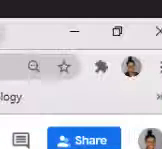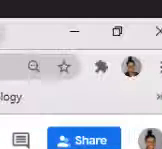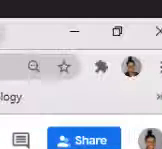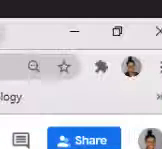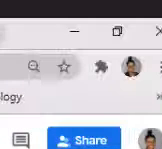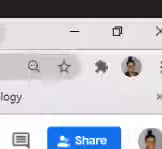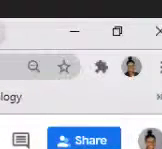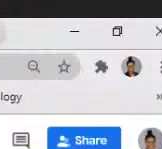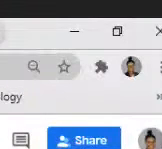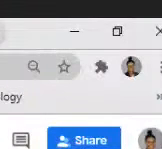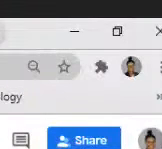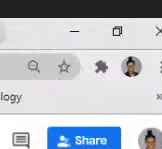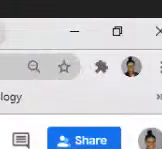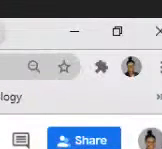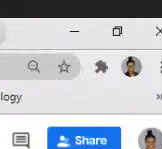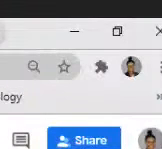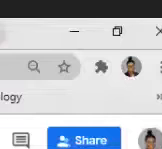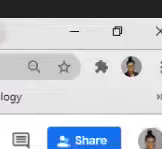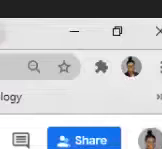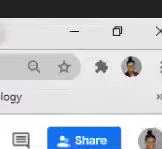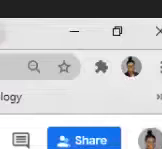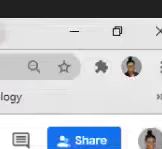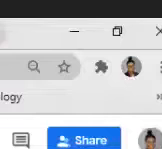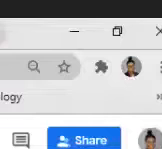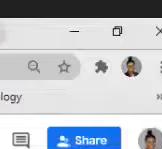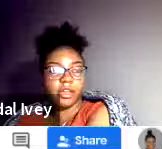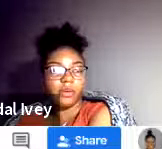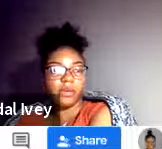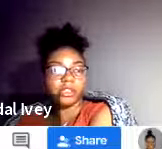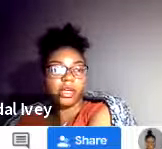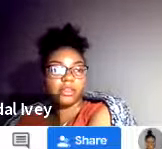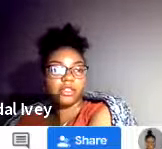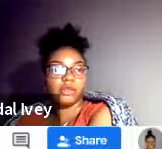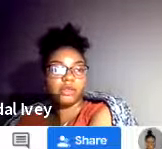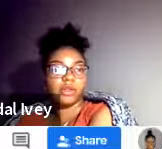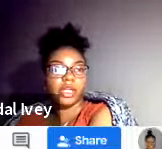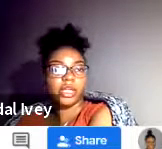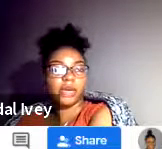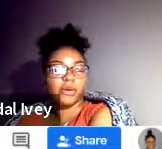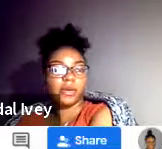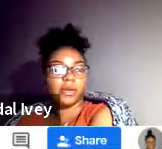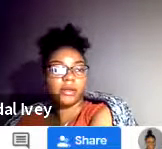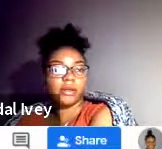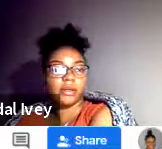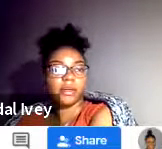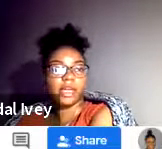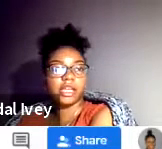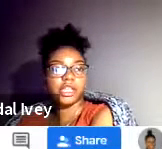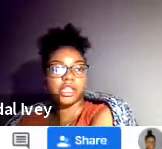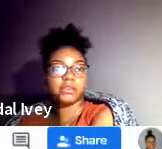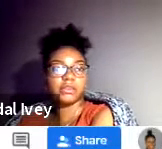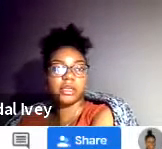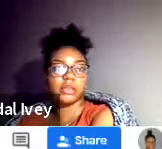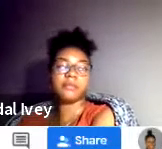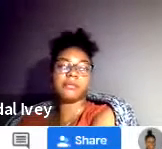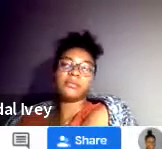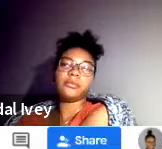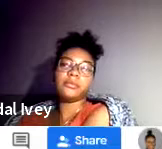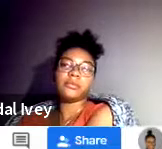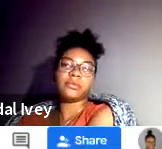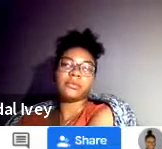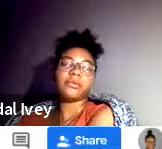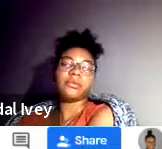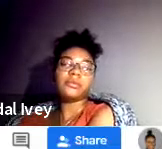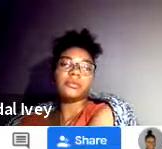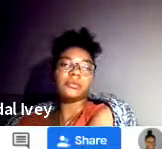Yes, I can. Okay. Just let me know what you'd like me to do. Scroll down. Any changes made?